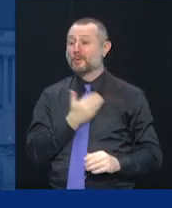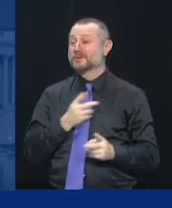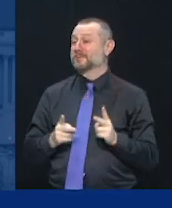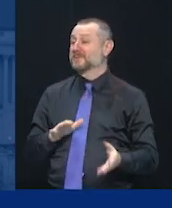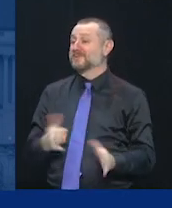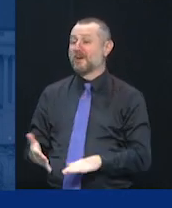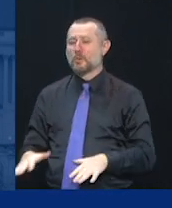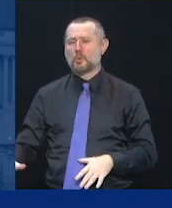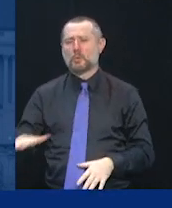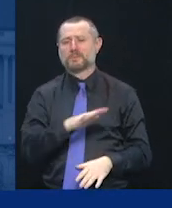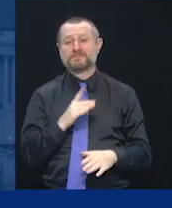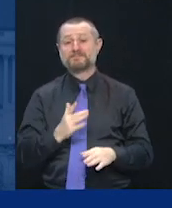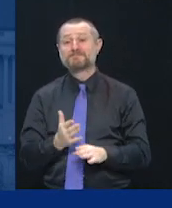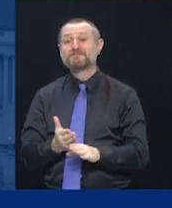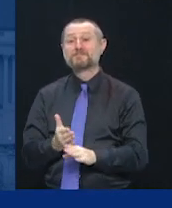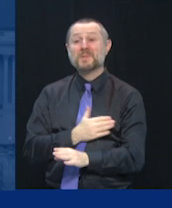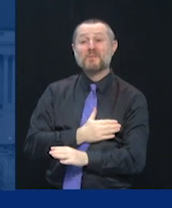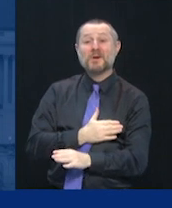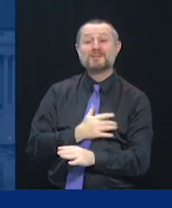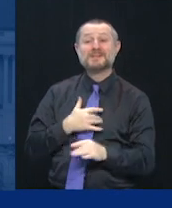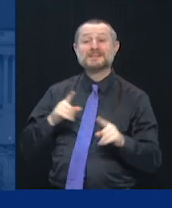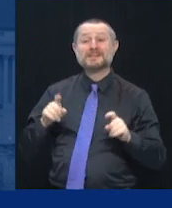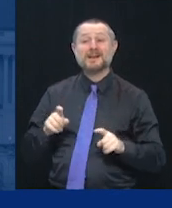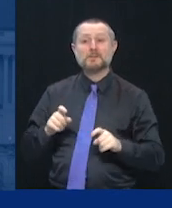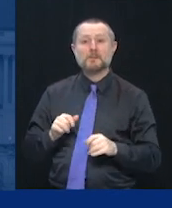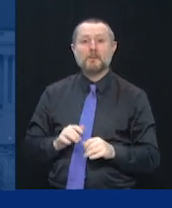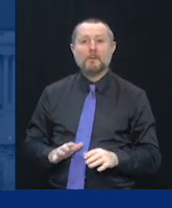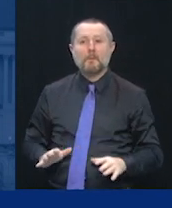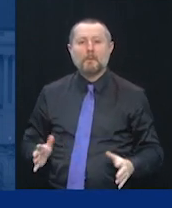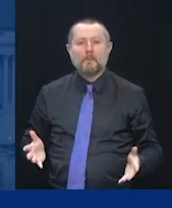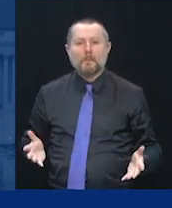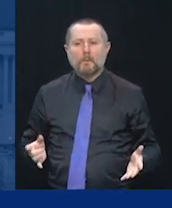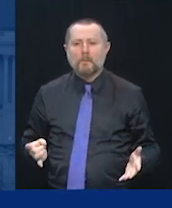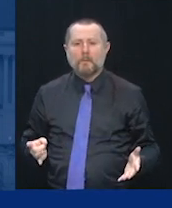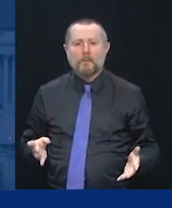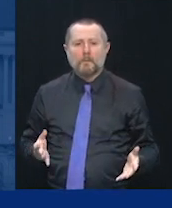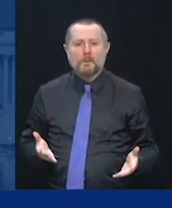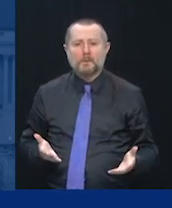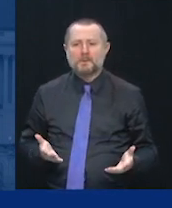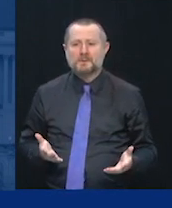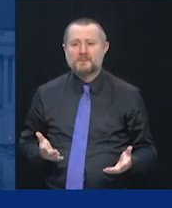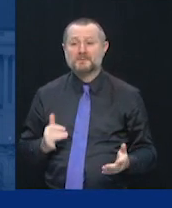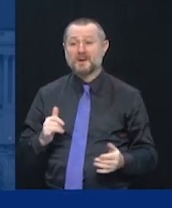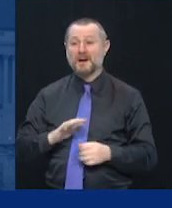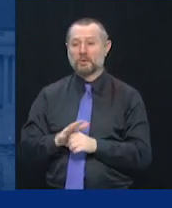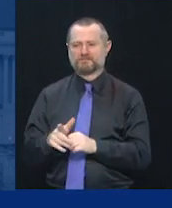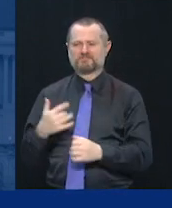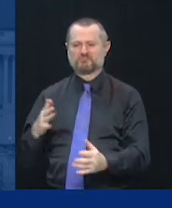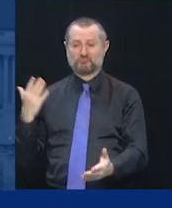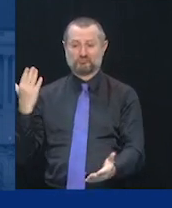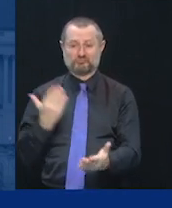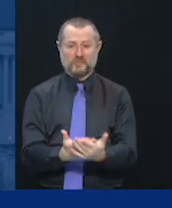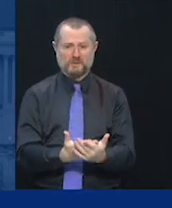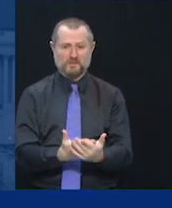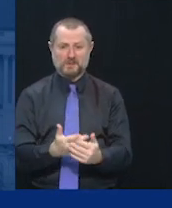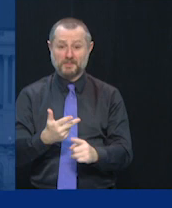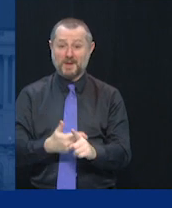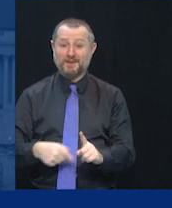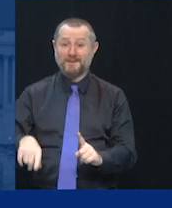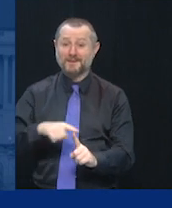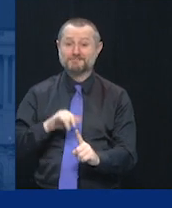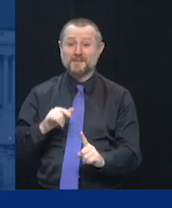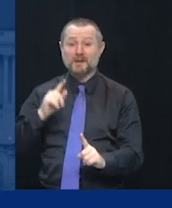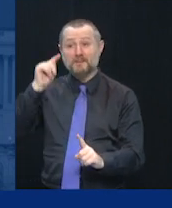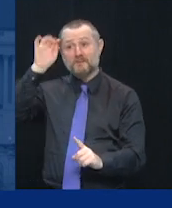even had COVID tests, because the virus was coming for 3 months and the federal government had no idea. It